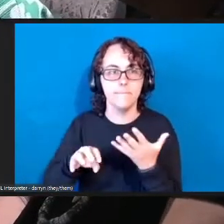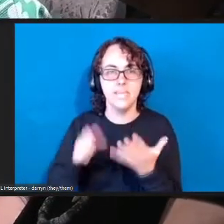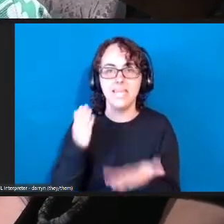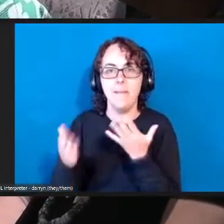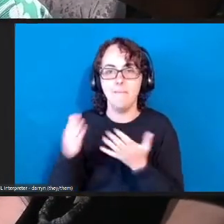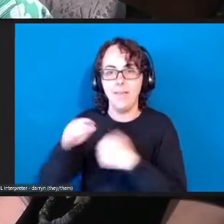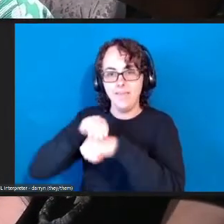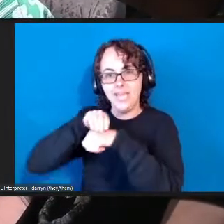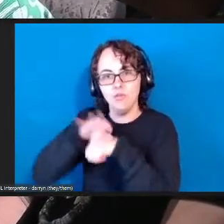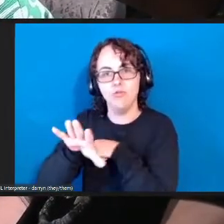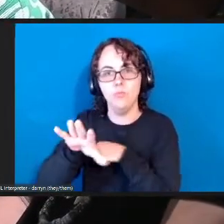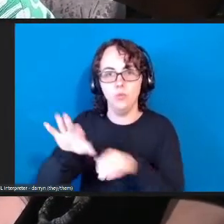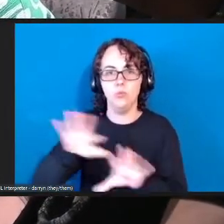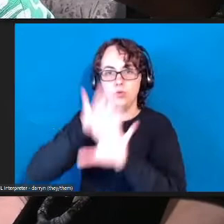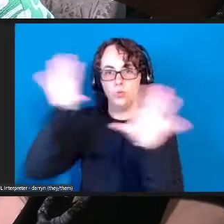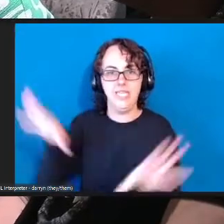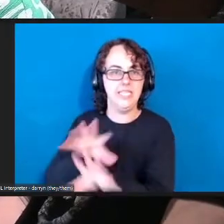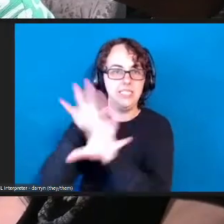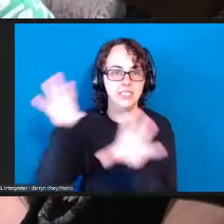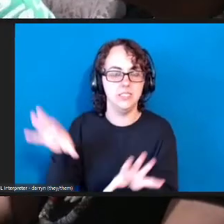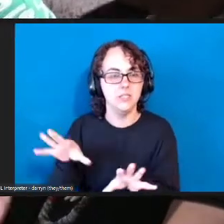that?